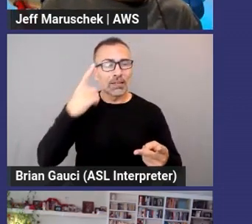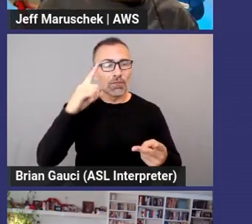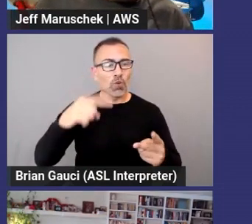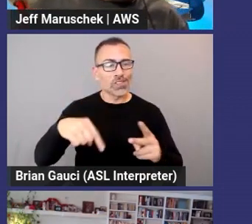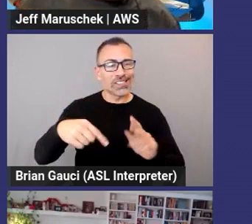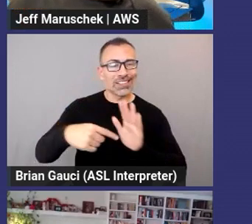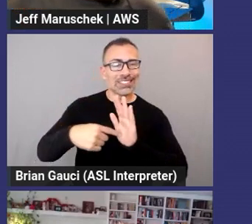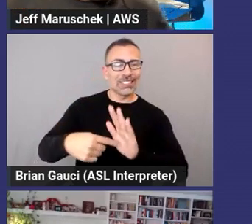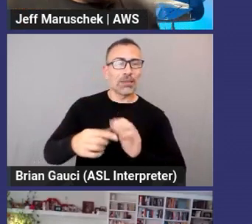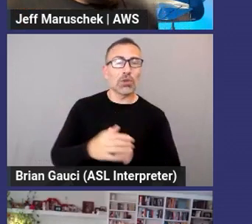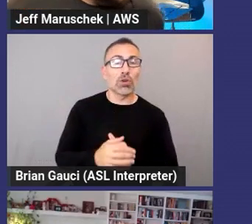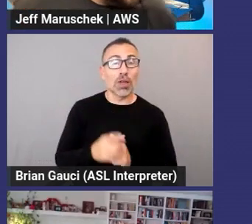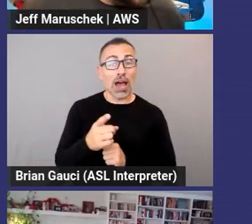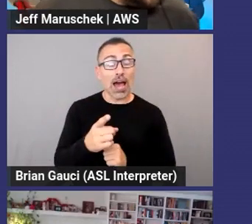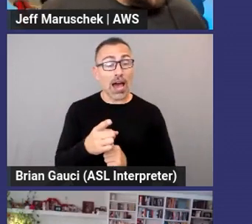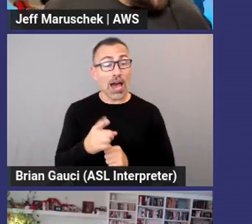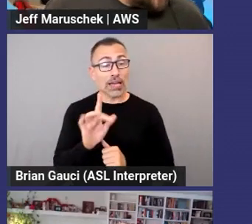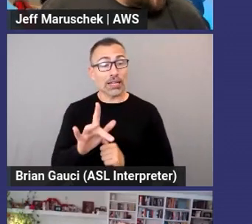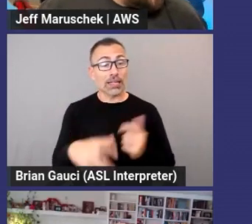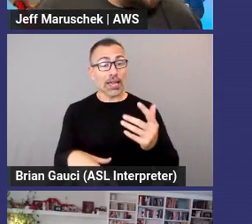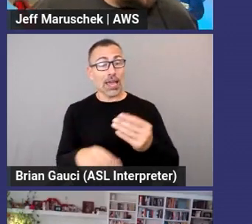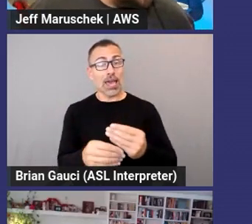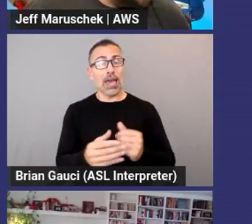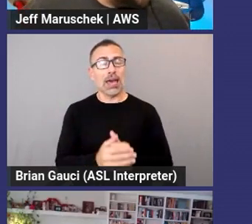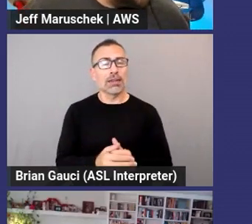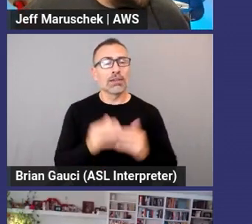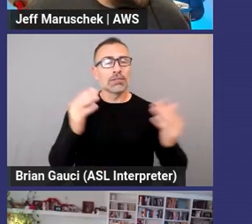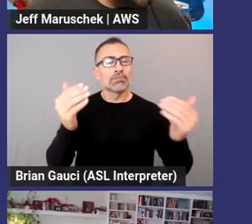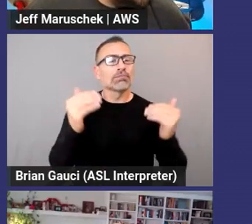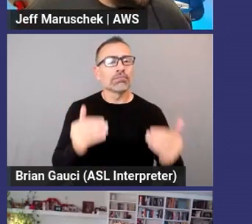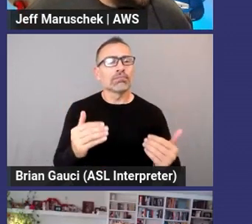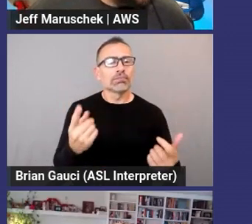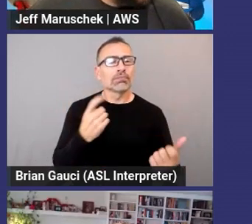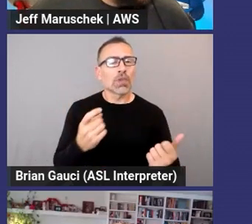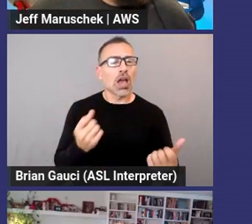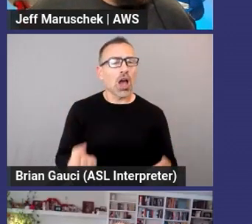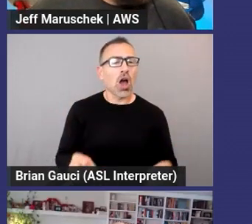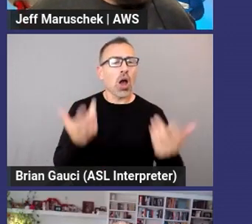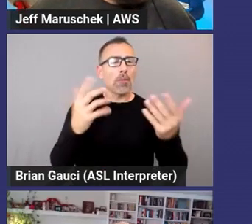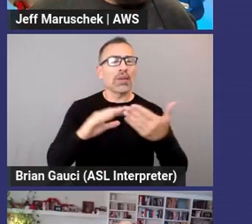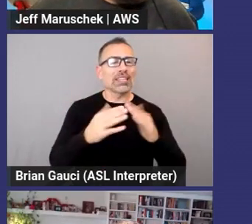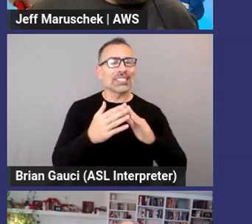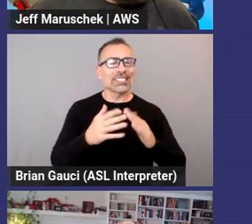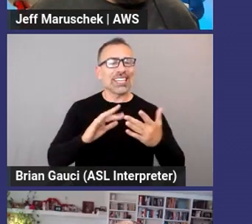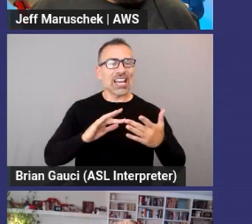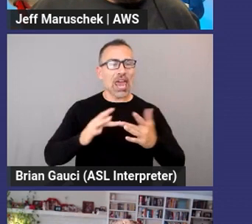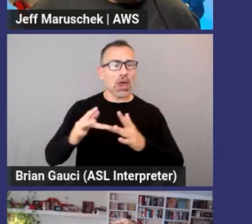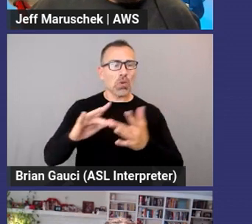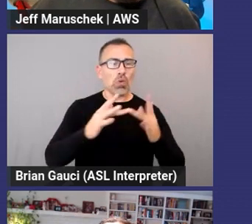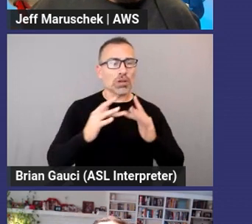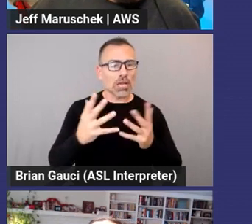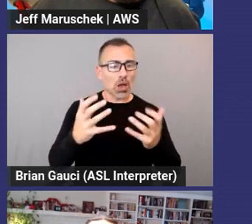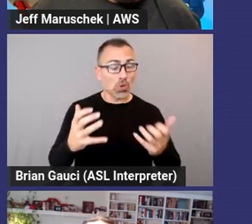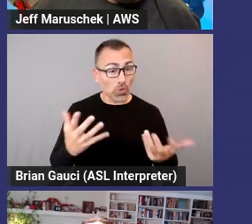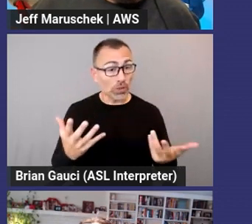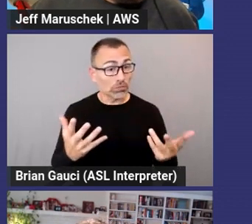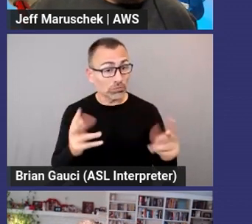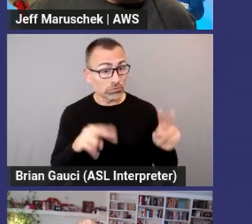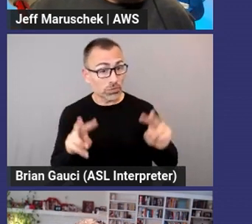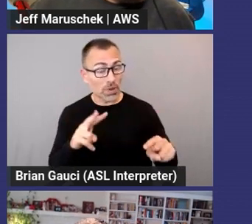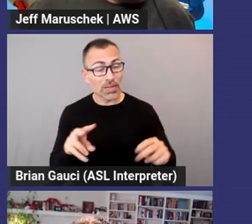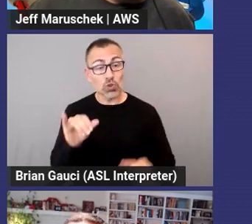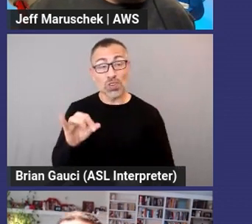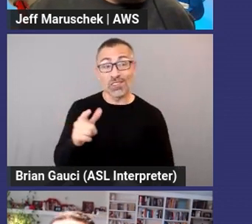and click Add. Next, I'm prompted to choose how many city networks I want to monitor. So generally, if you're a